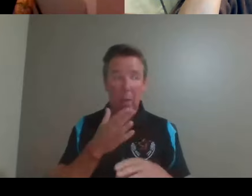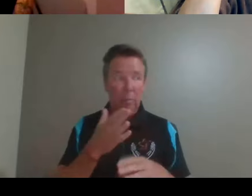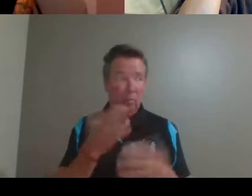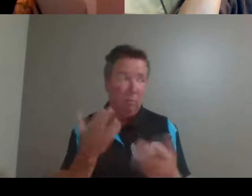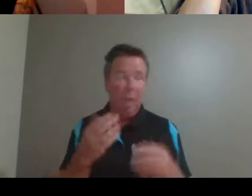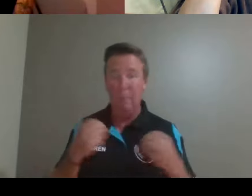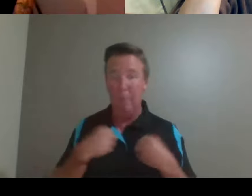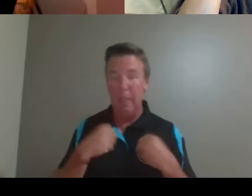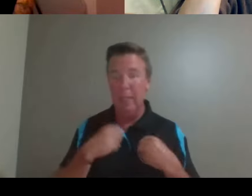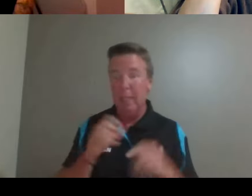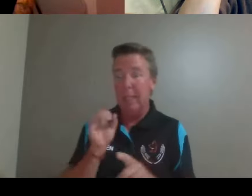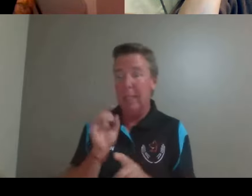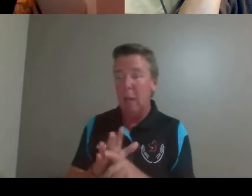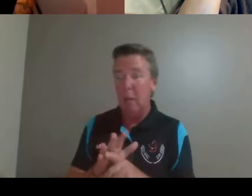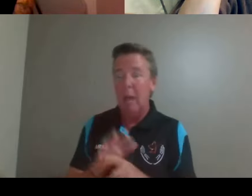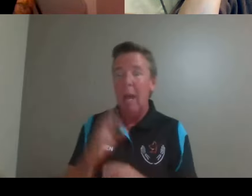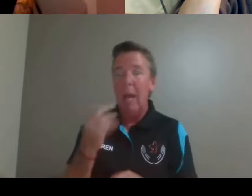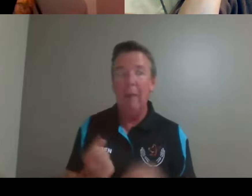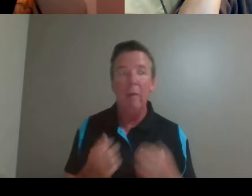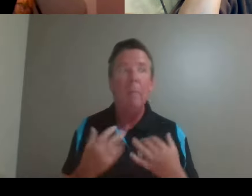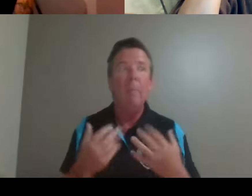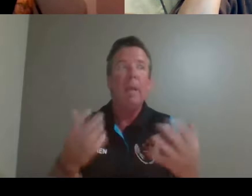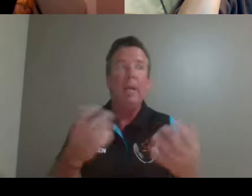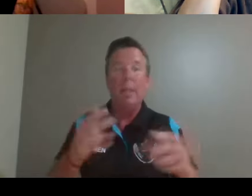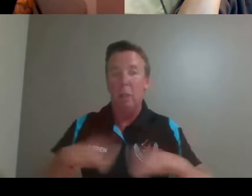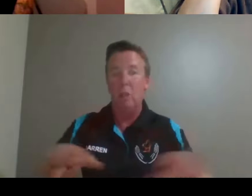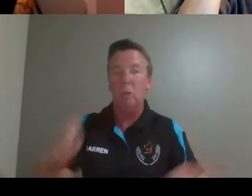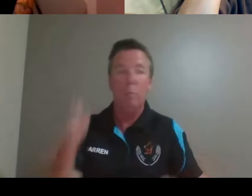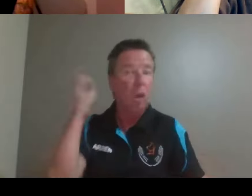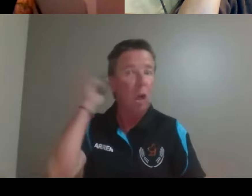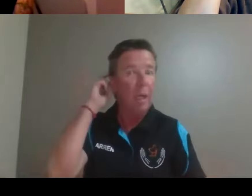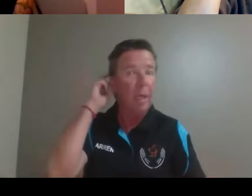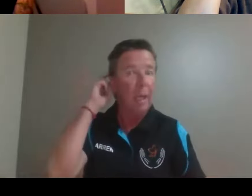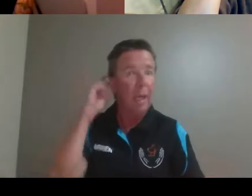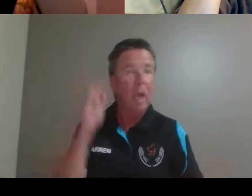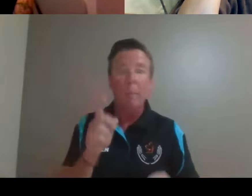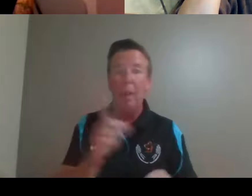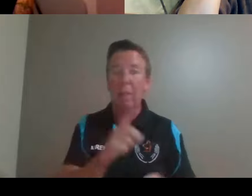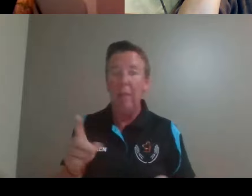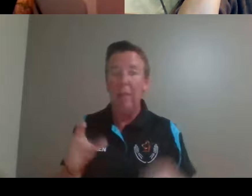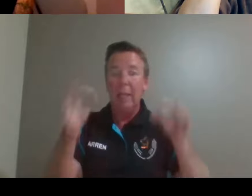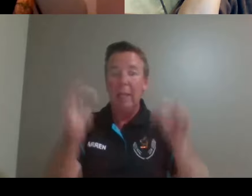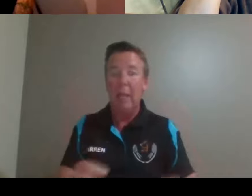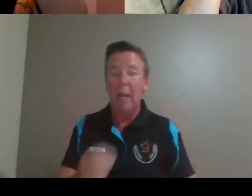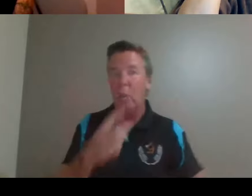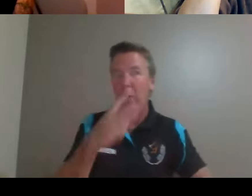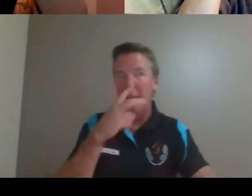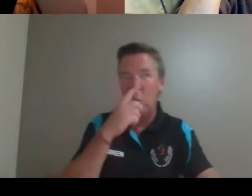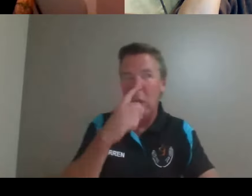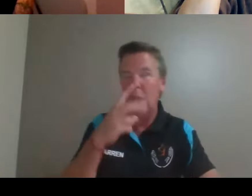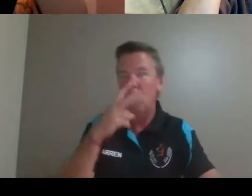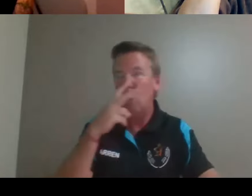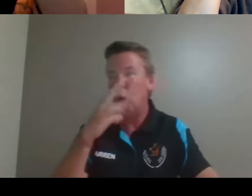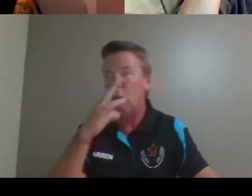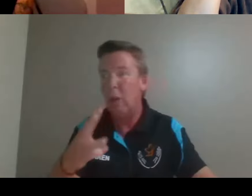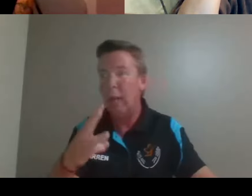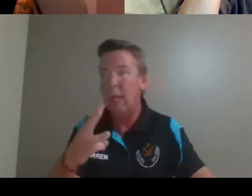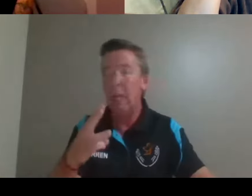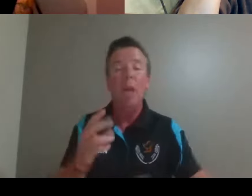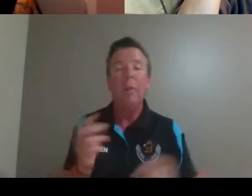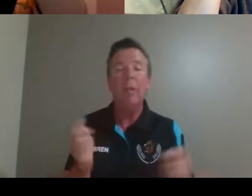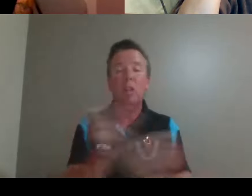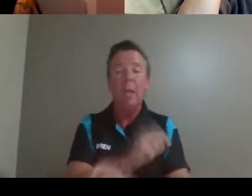My business itself have many like children cochlear, but then they decide when they're 1, 2,